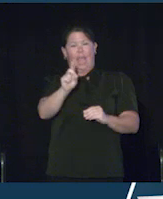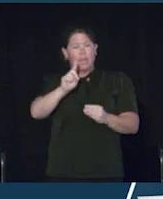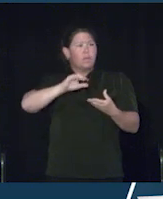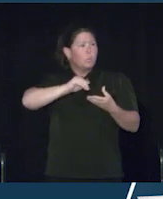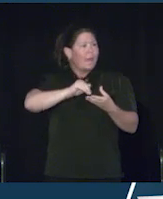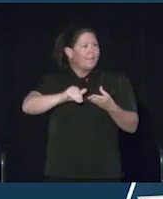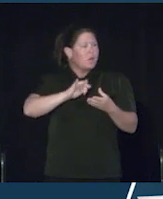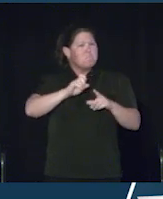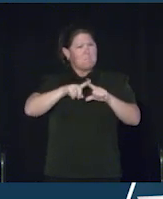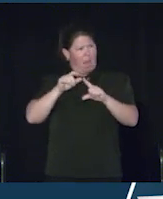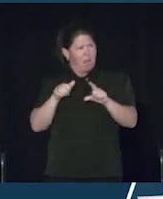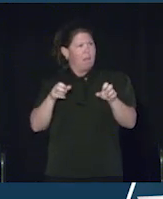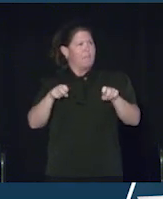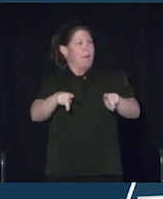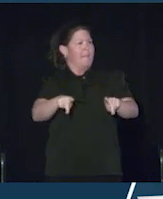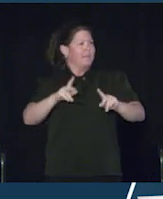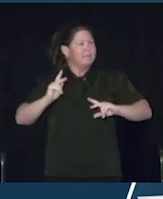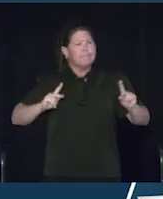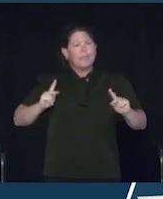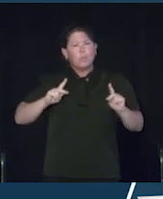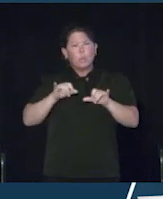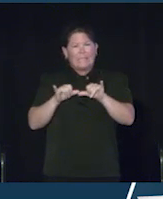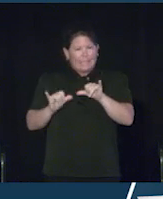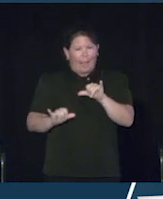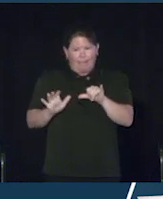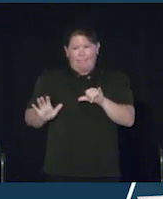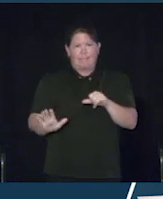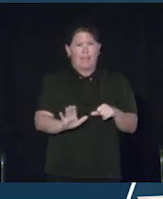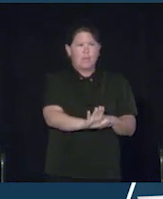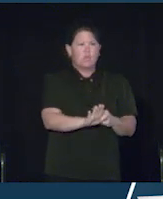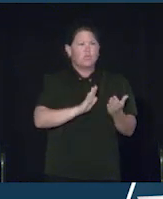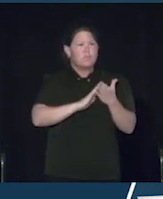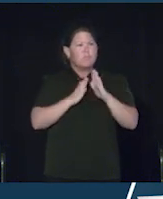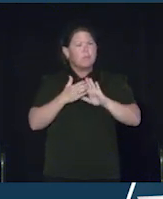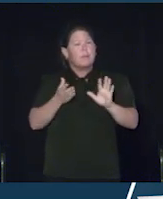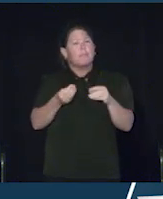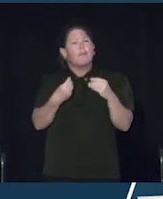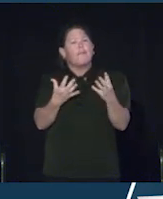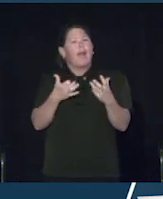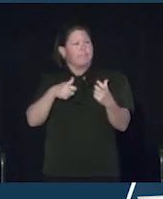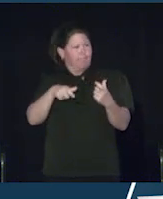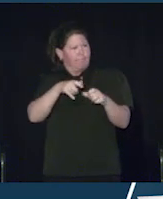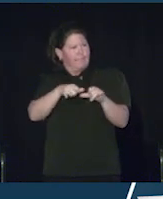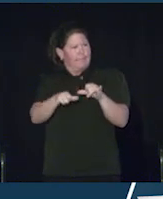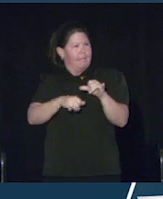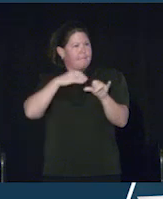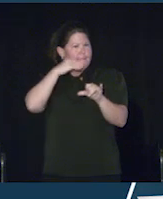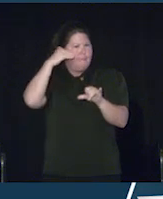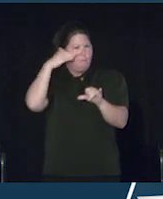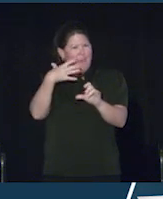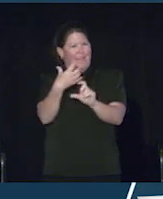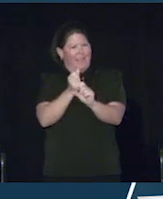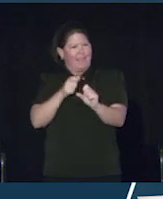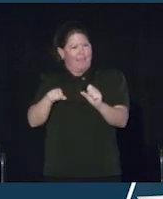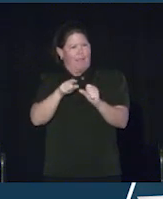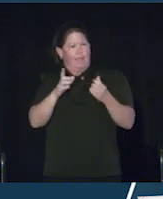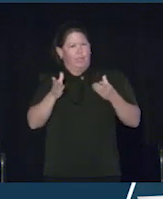allows individuals to remain in their communities by receiving services through the waiver.